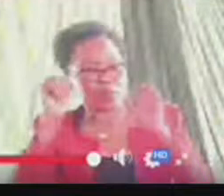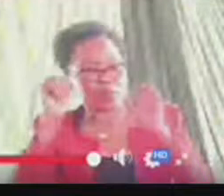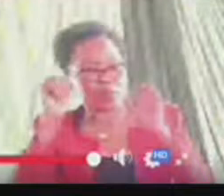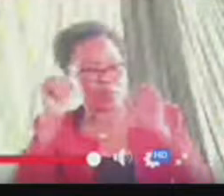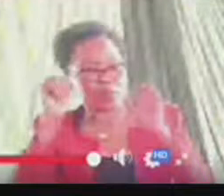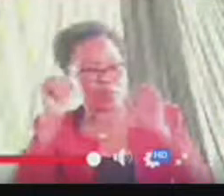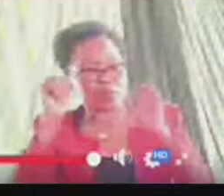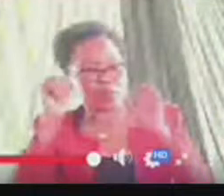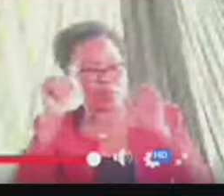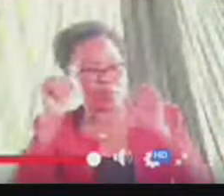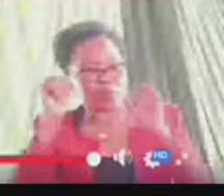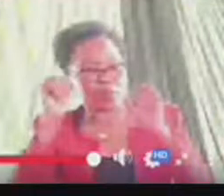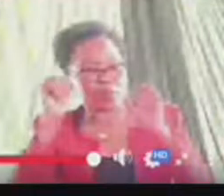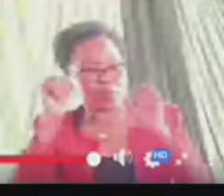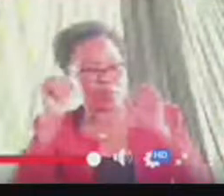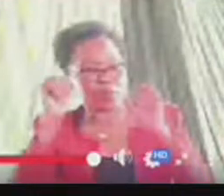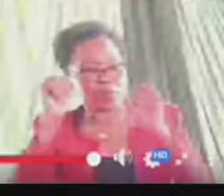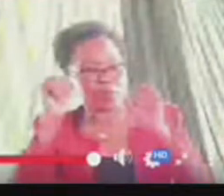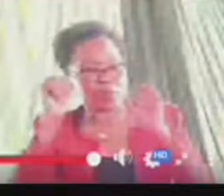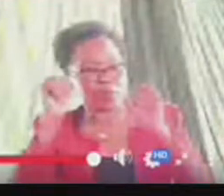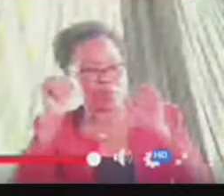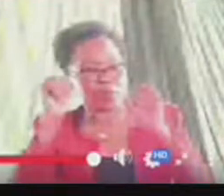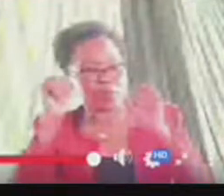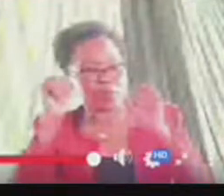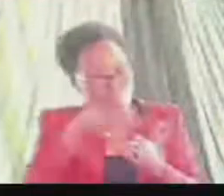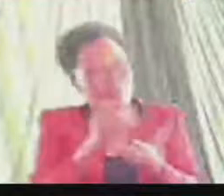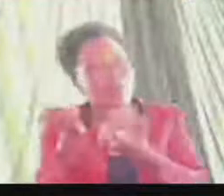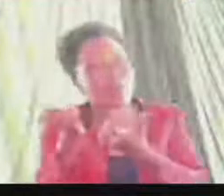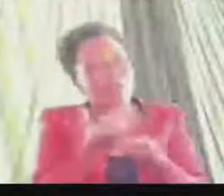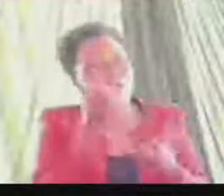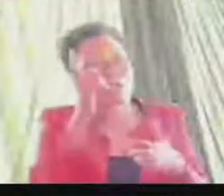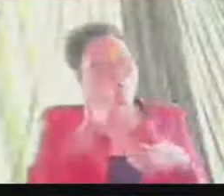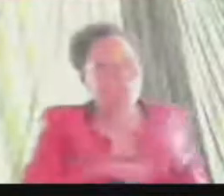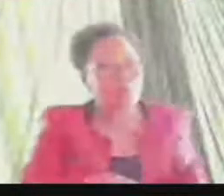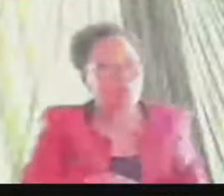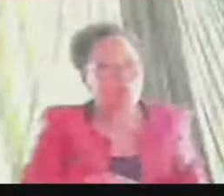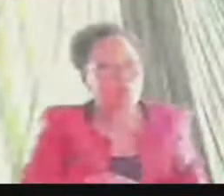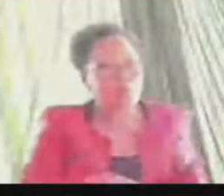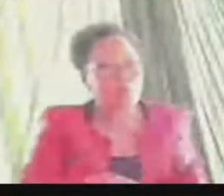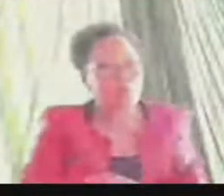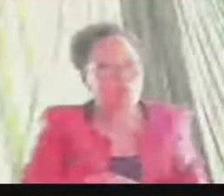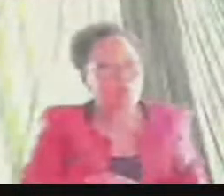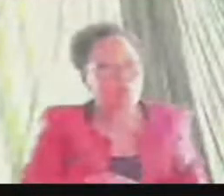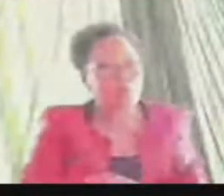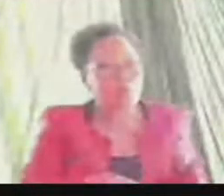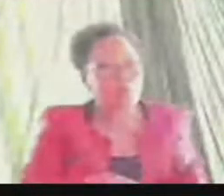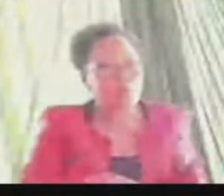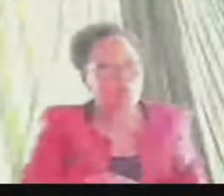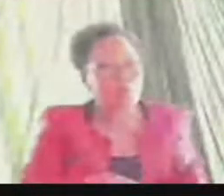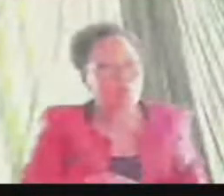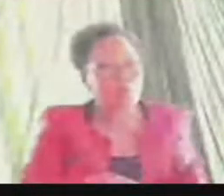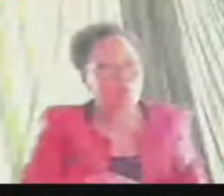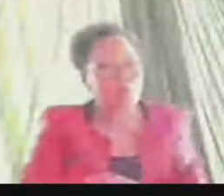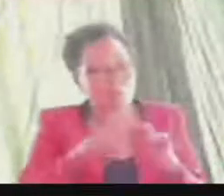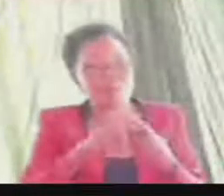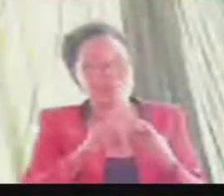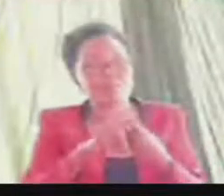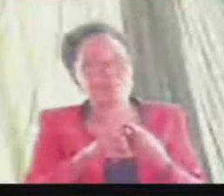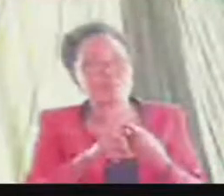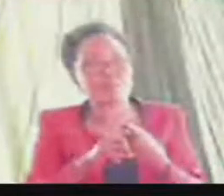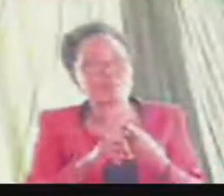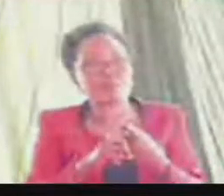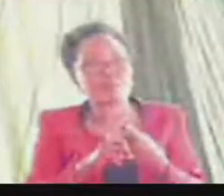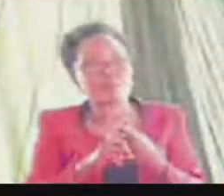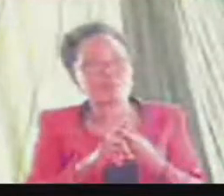get down the requirements to improve on this. I know some of the requirements is that they are shortchanged. In